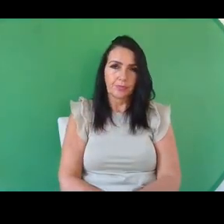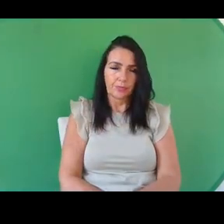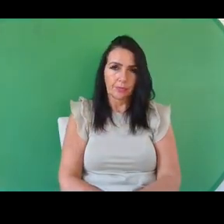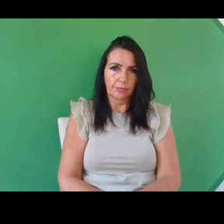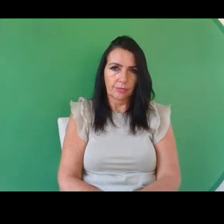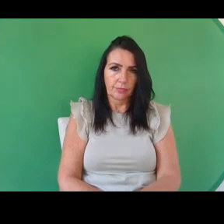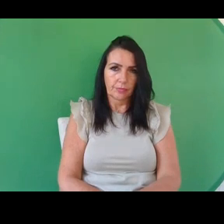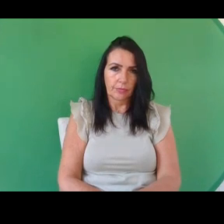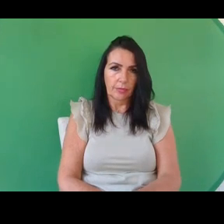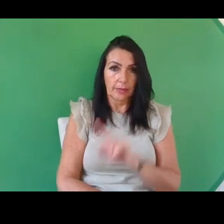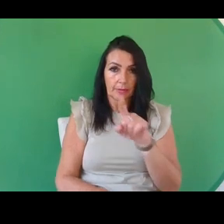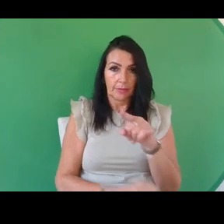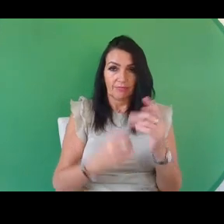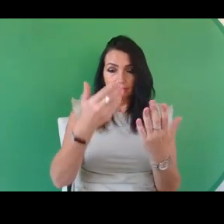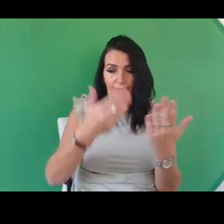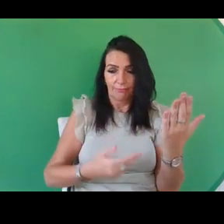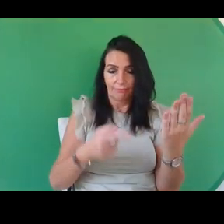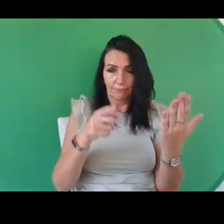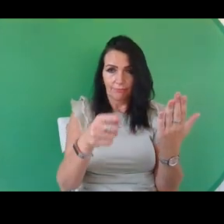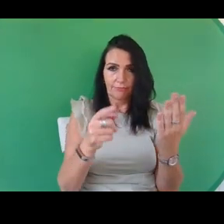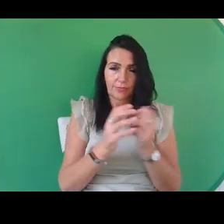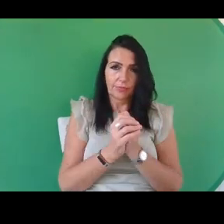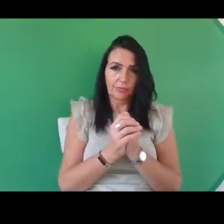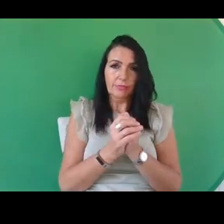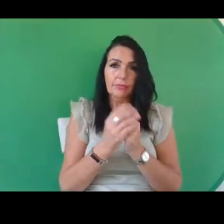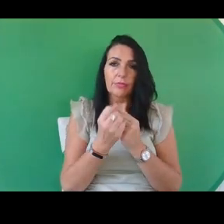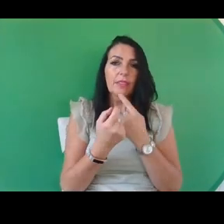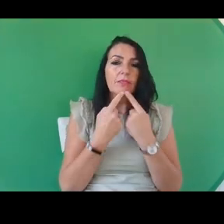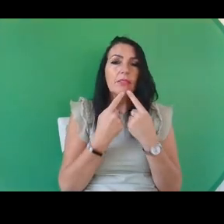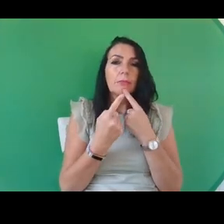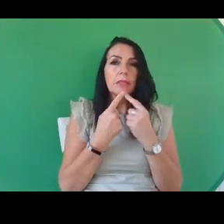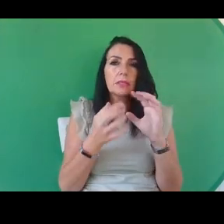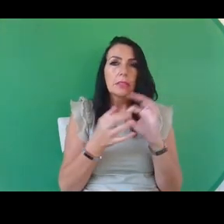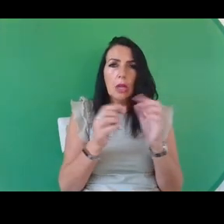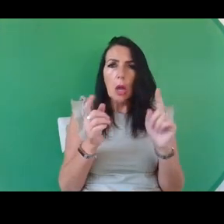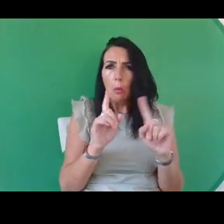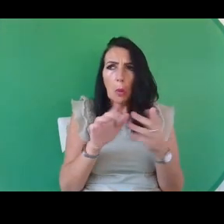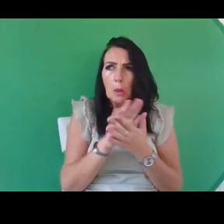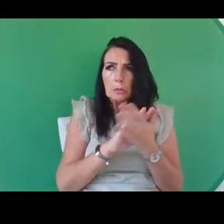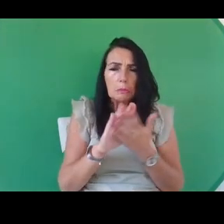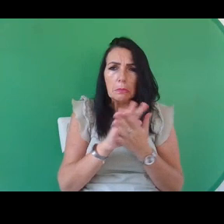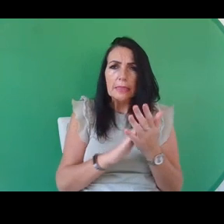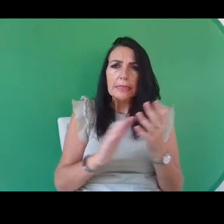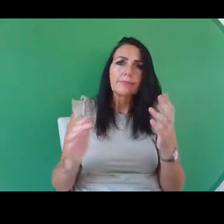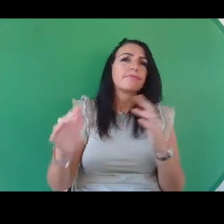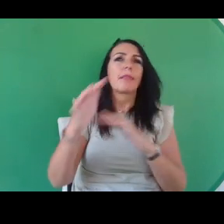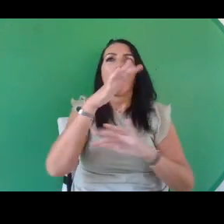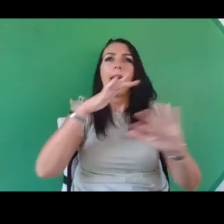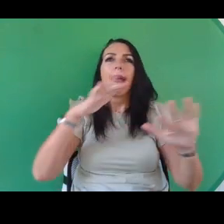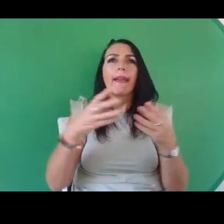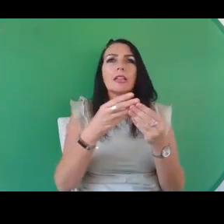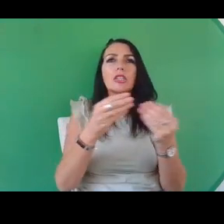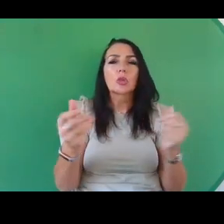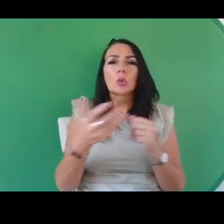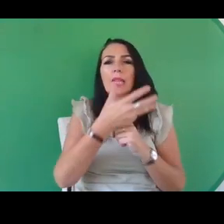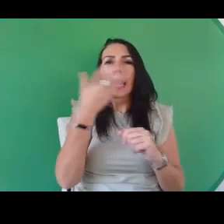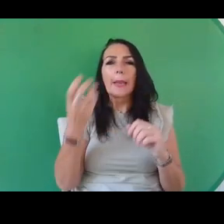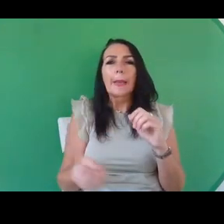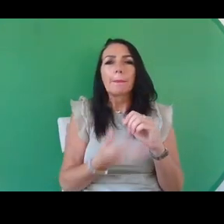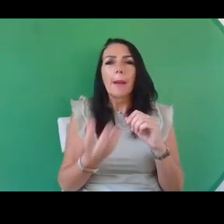So on this page, we can see a little bit of information about what is an air source heat pump. And the page also